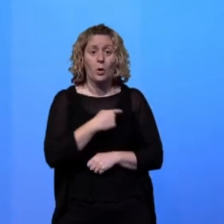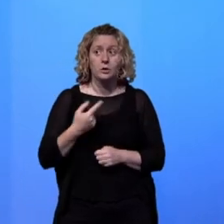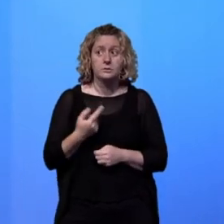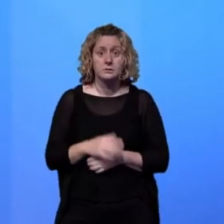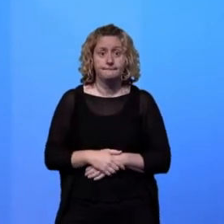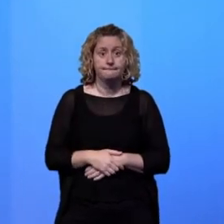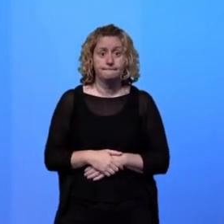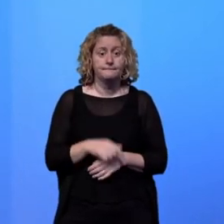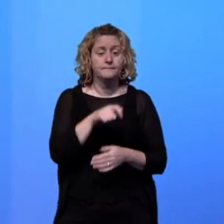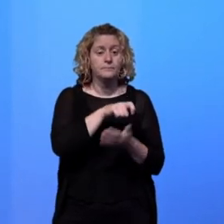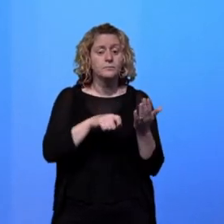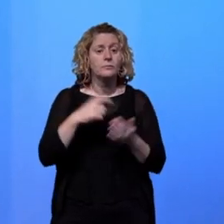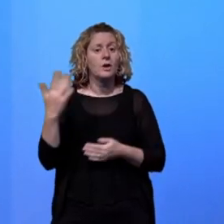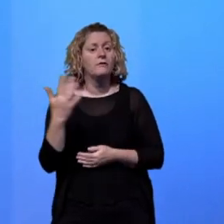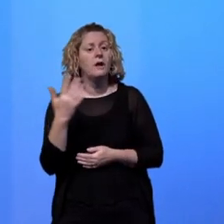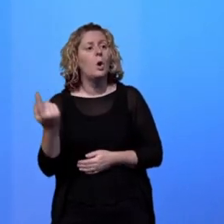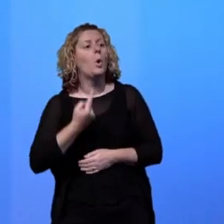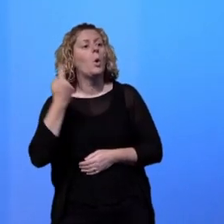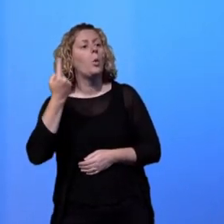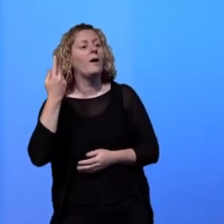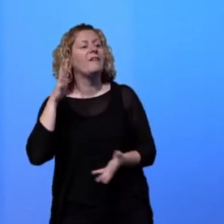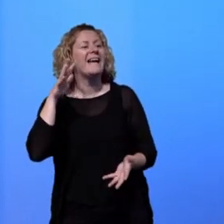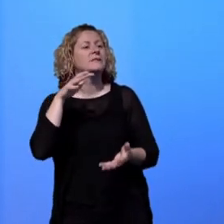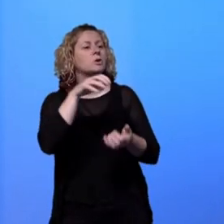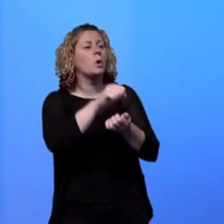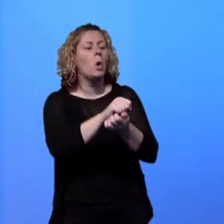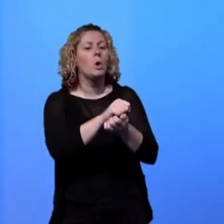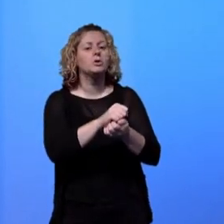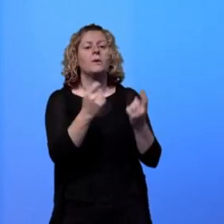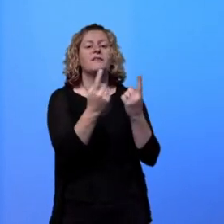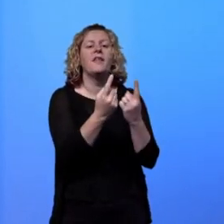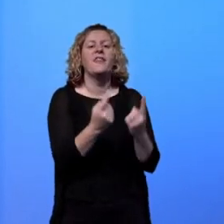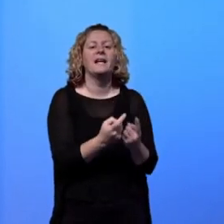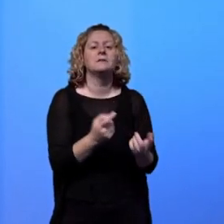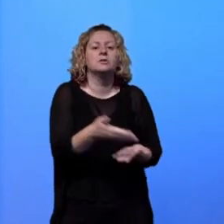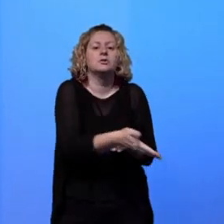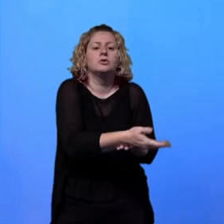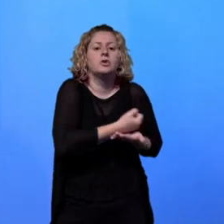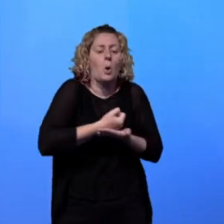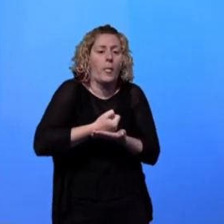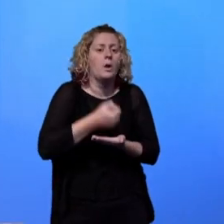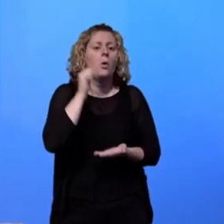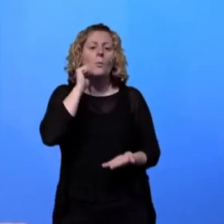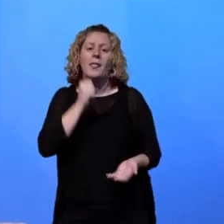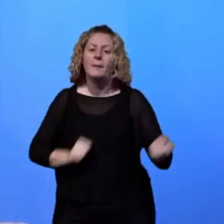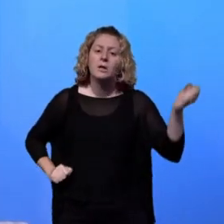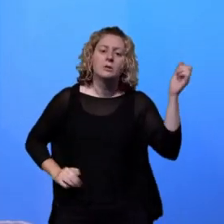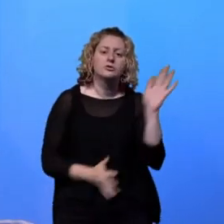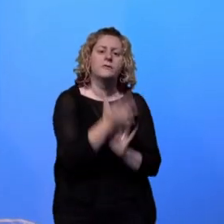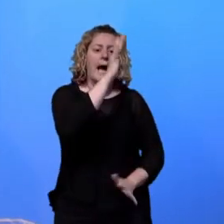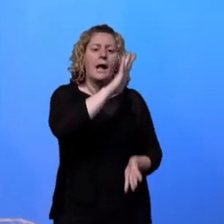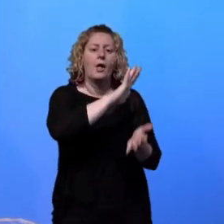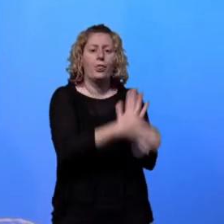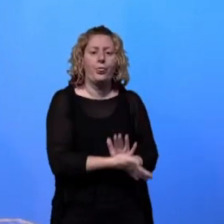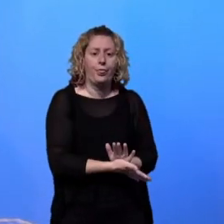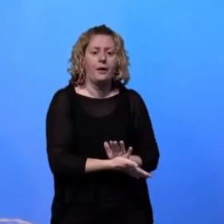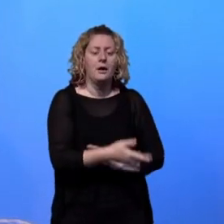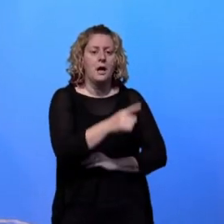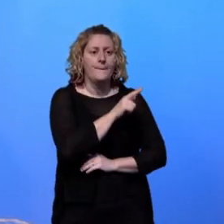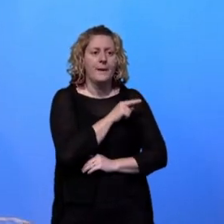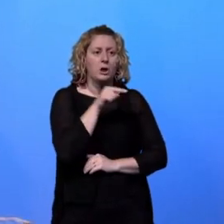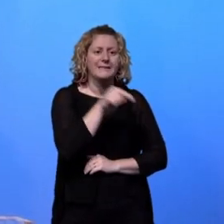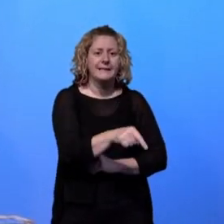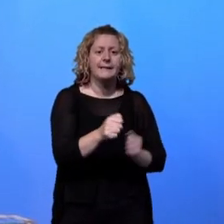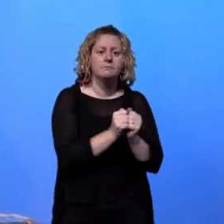But verse 15, whoever is caught with the devoted things shall be destroyed by fire, along with all the belongings that belongs to him. He's violated the covenant of the